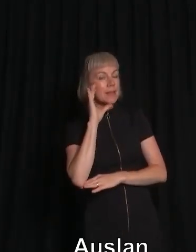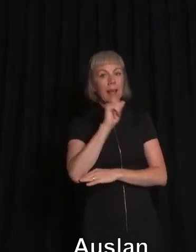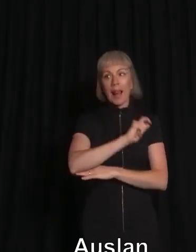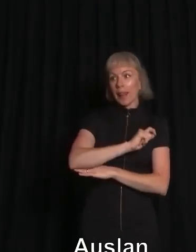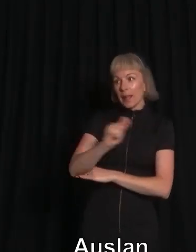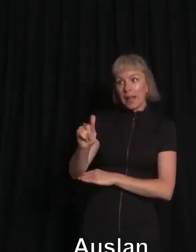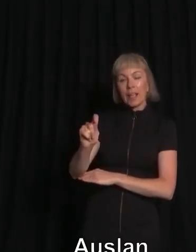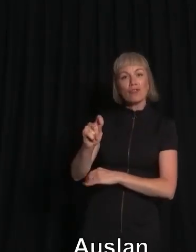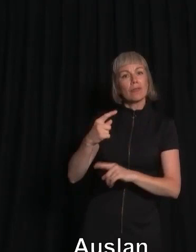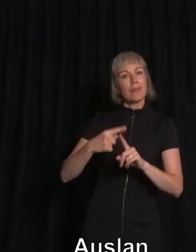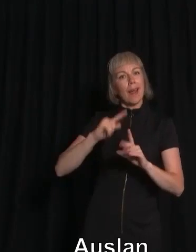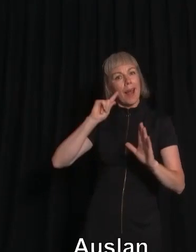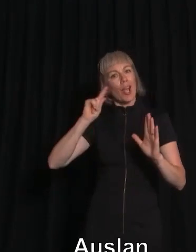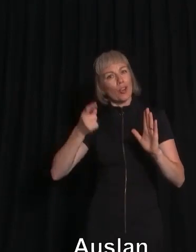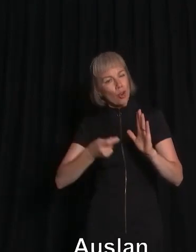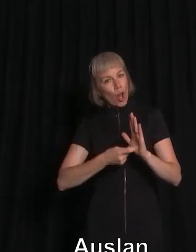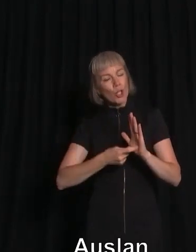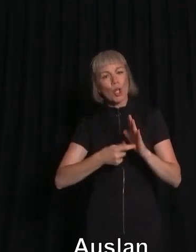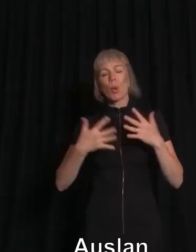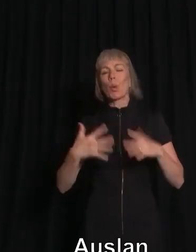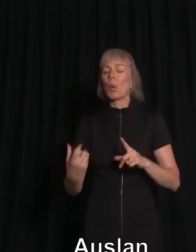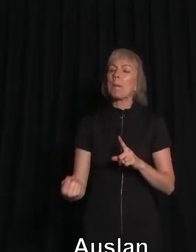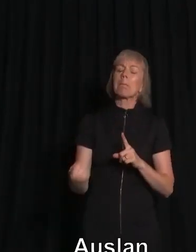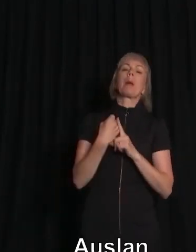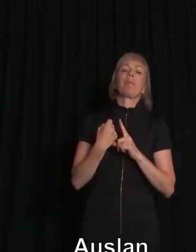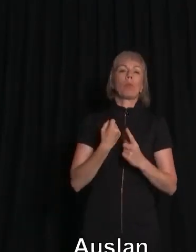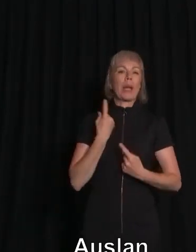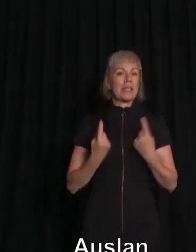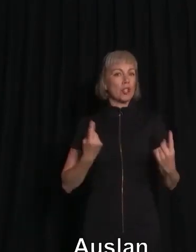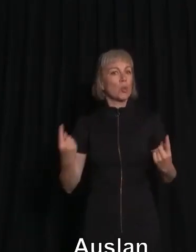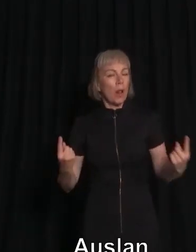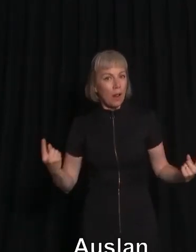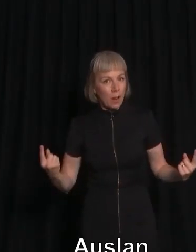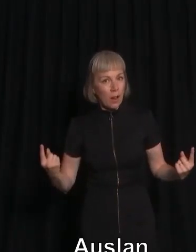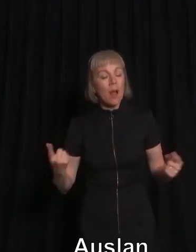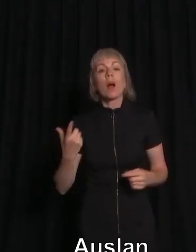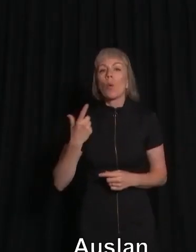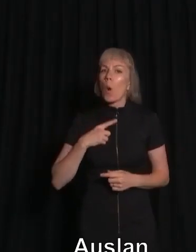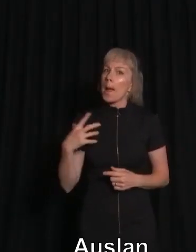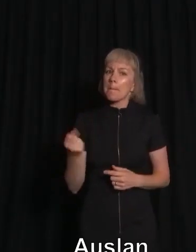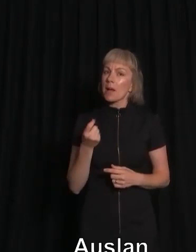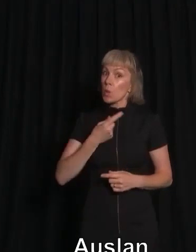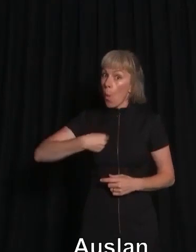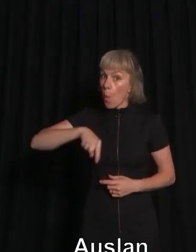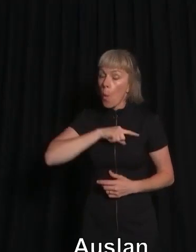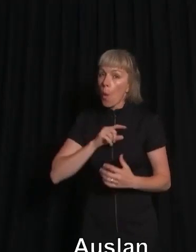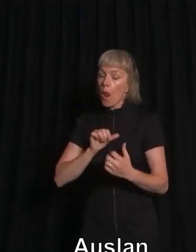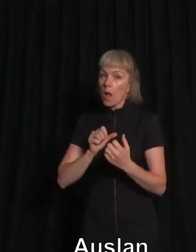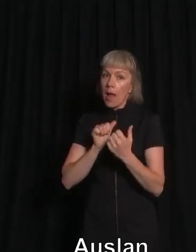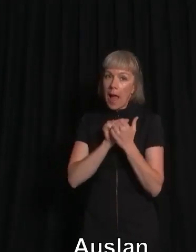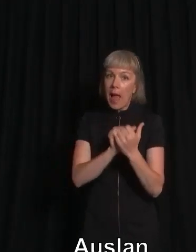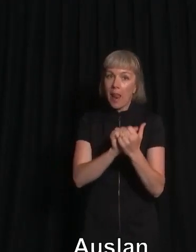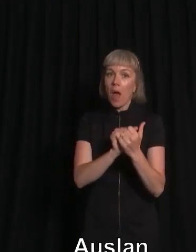litigation, and acknowledging the cost that comes out for the individuals involved, which is why we all need to be allies for change. I